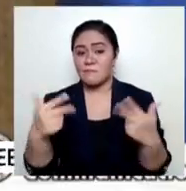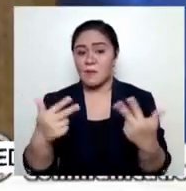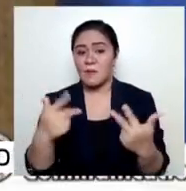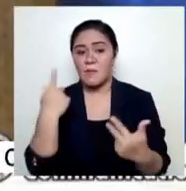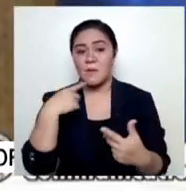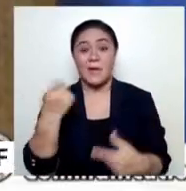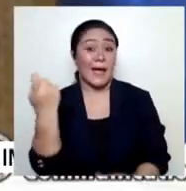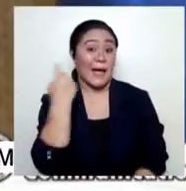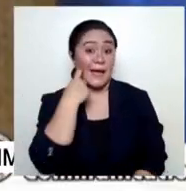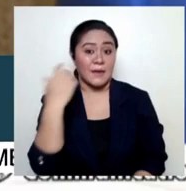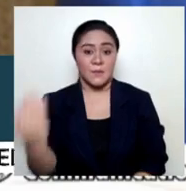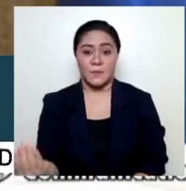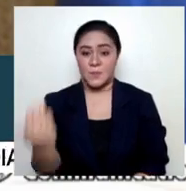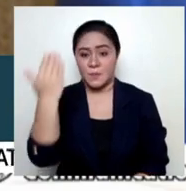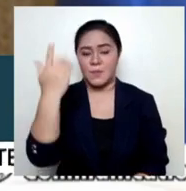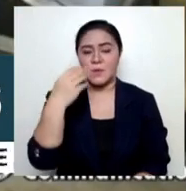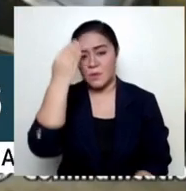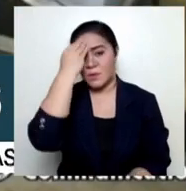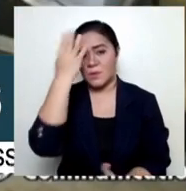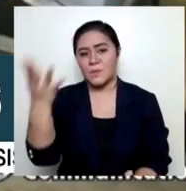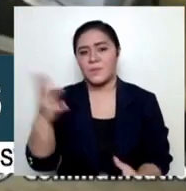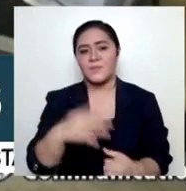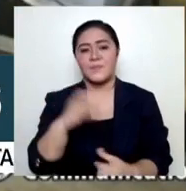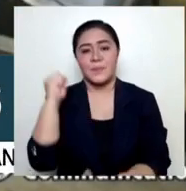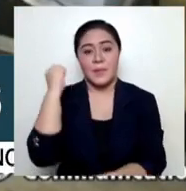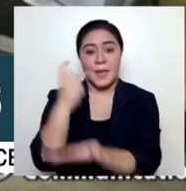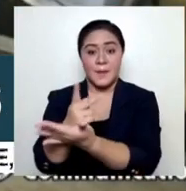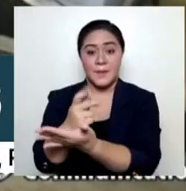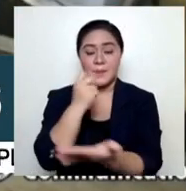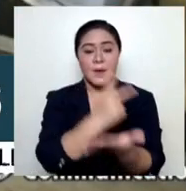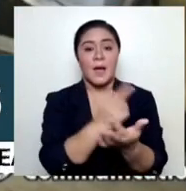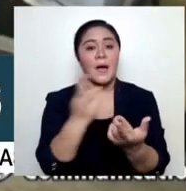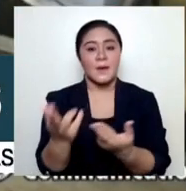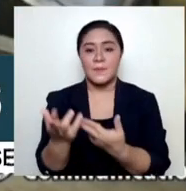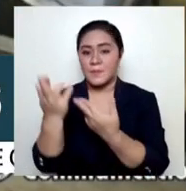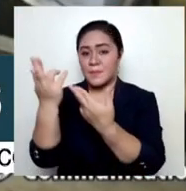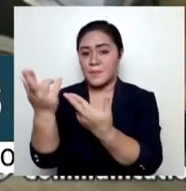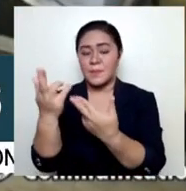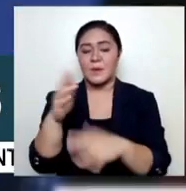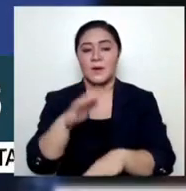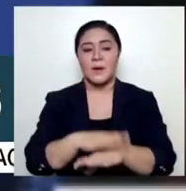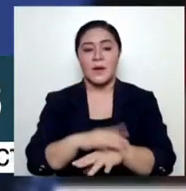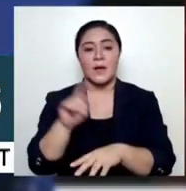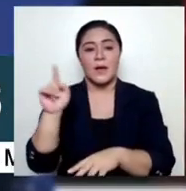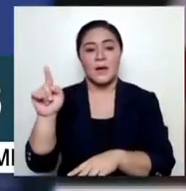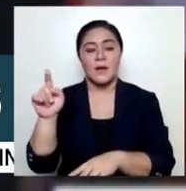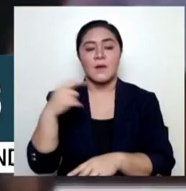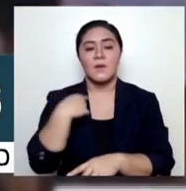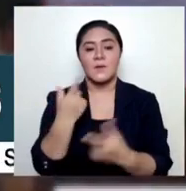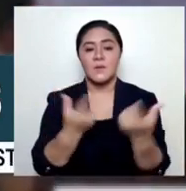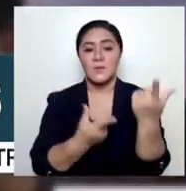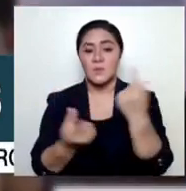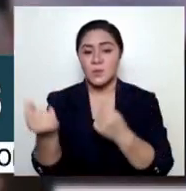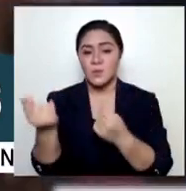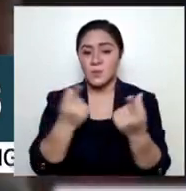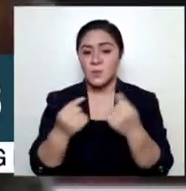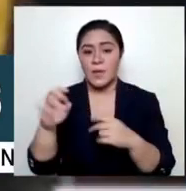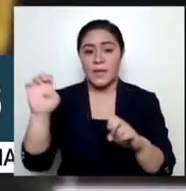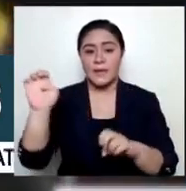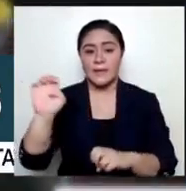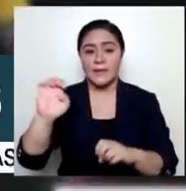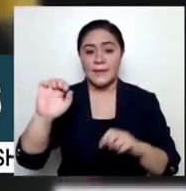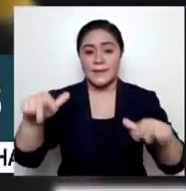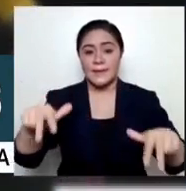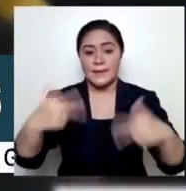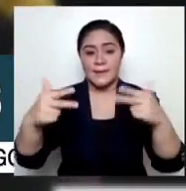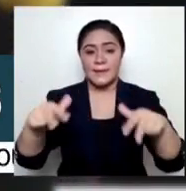morning, Duterte revealed he approved the recommendation of Interior Secretary Eduardo Anyo to do away with e-sabong, despite the